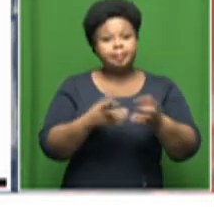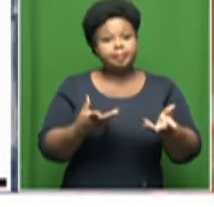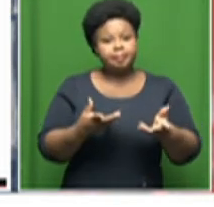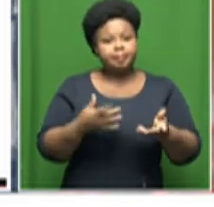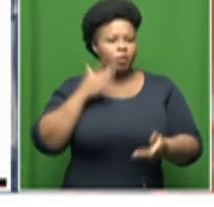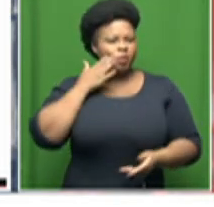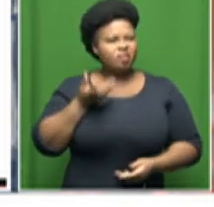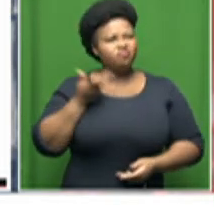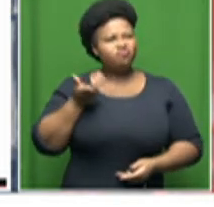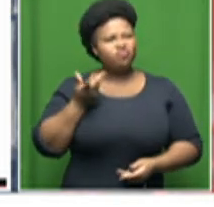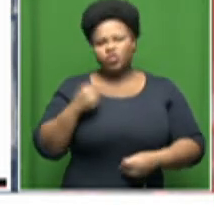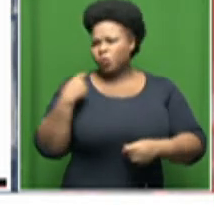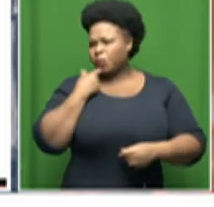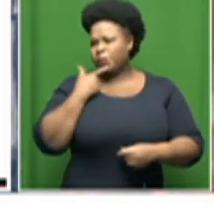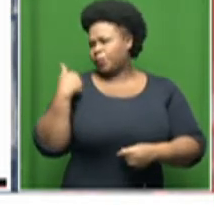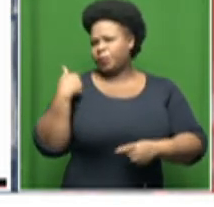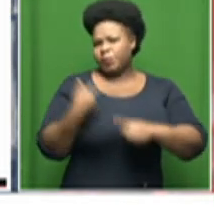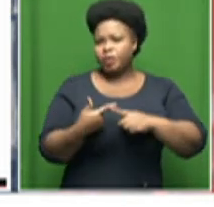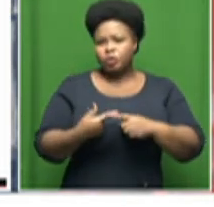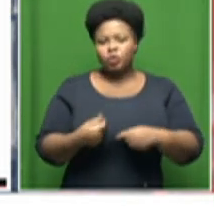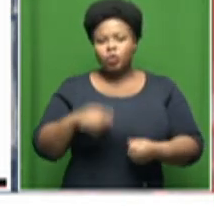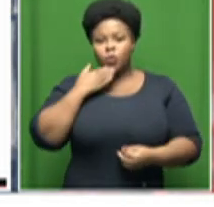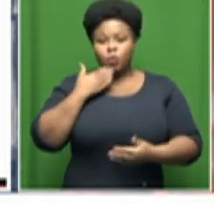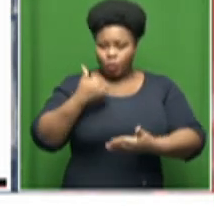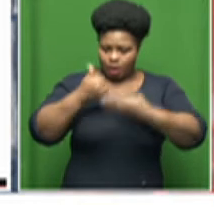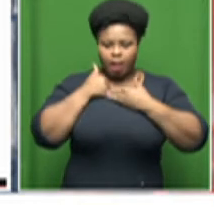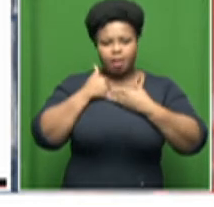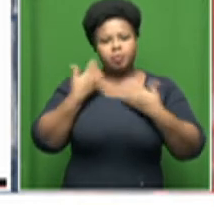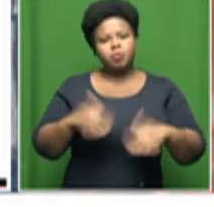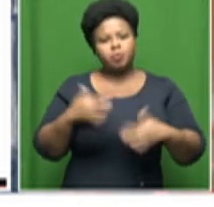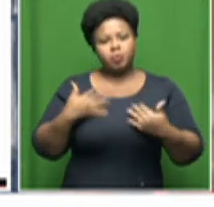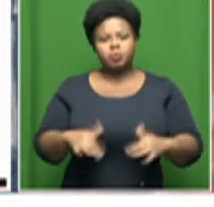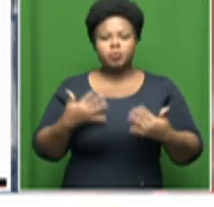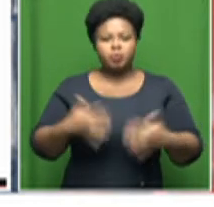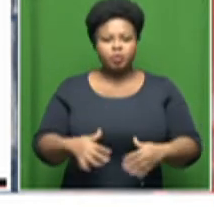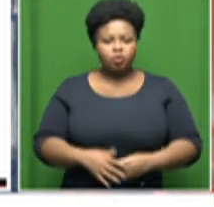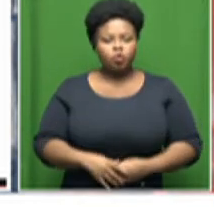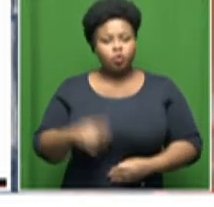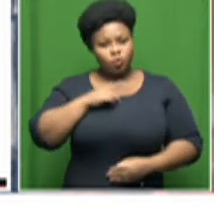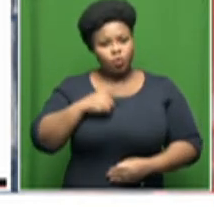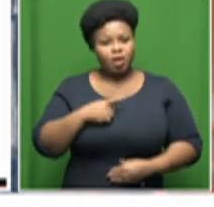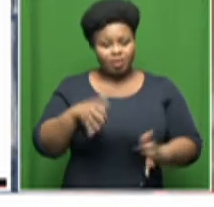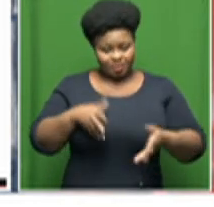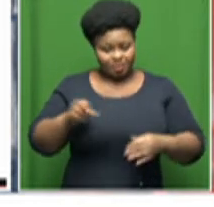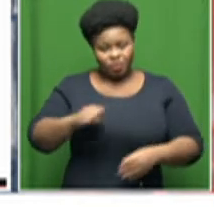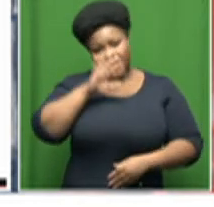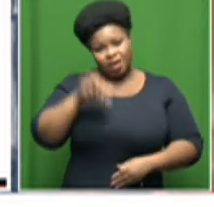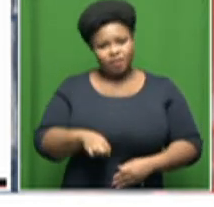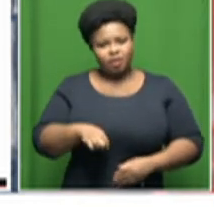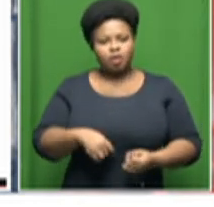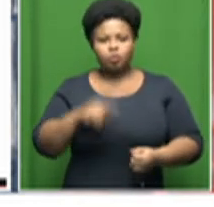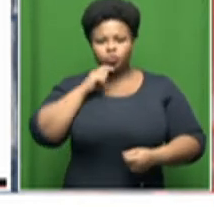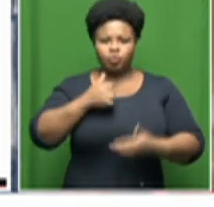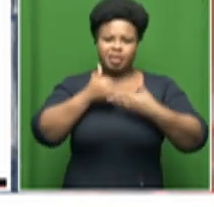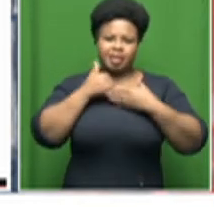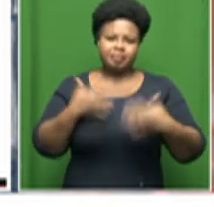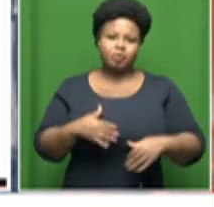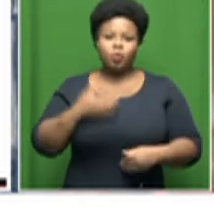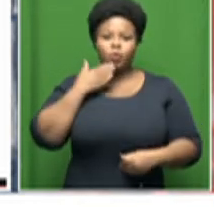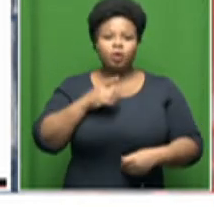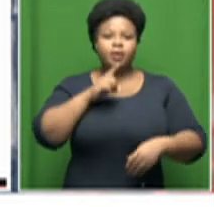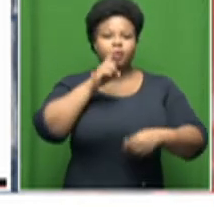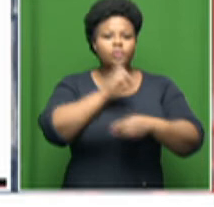last few days to try and realize this program in South Africa. And I want to first of all acknowledge Dr.